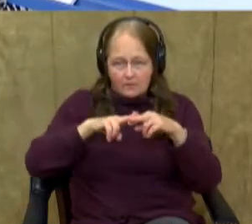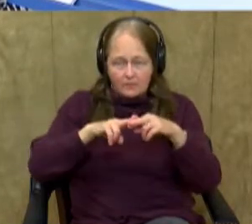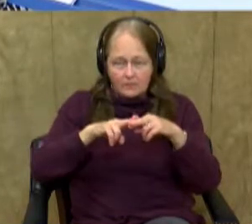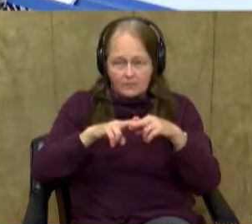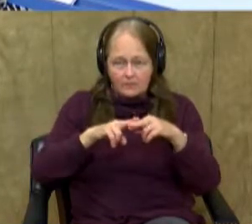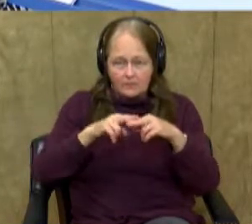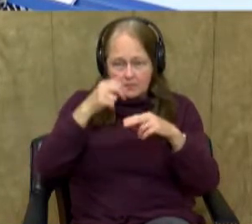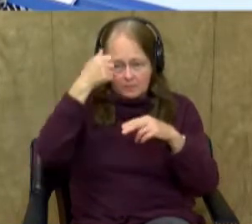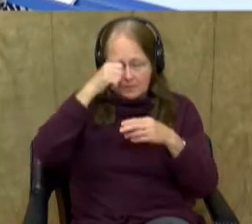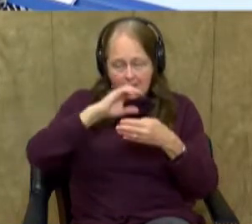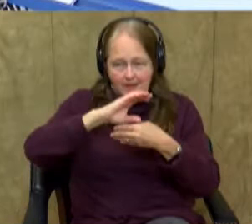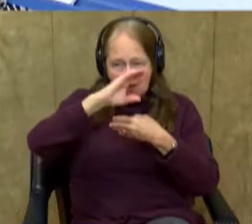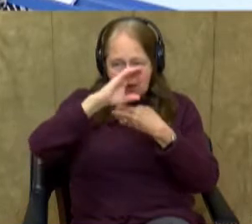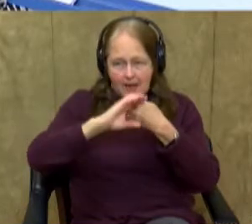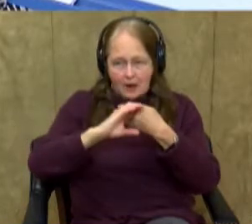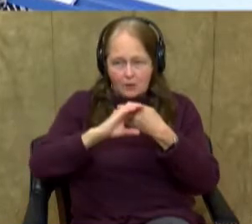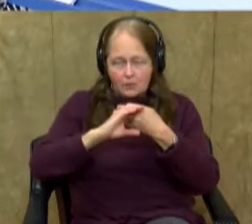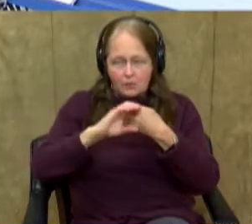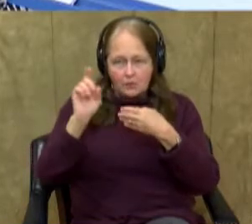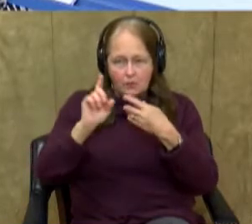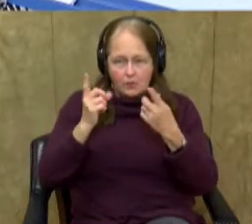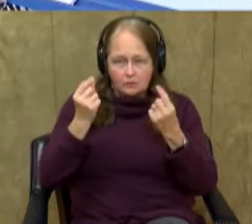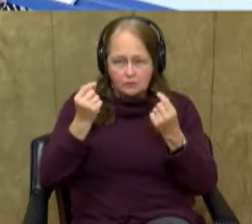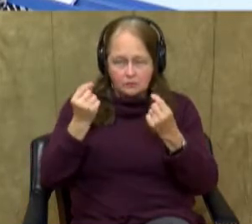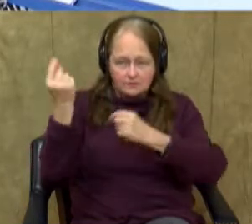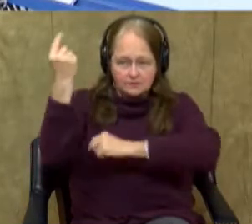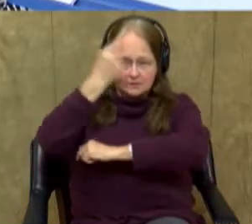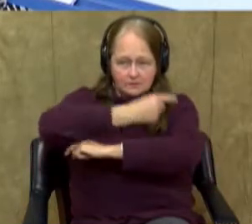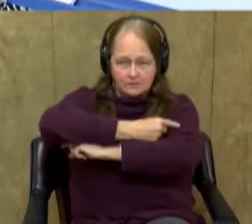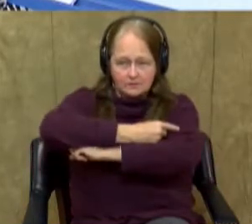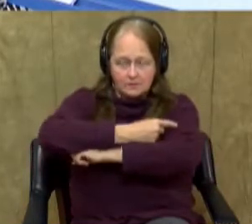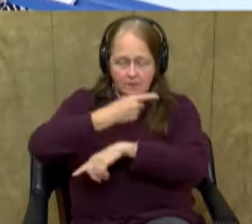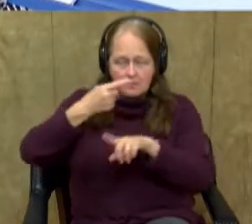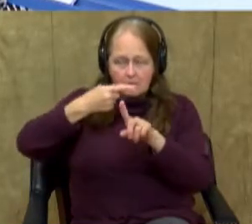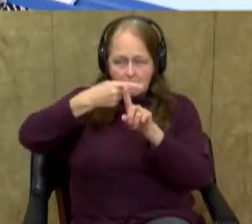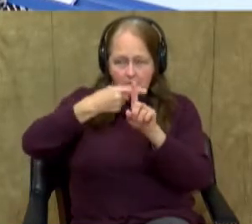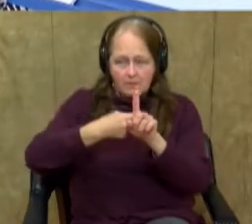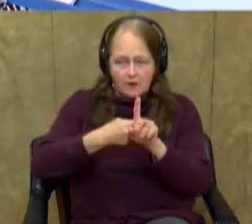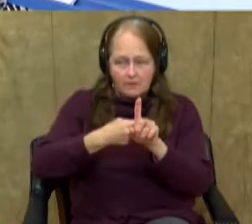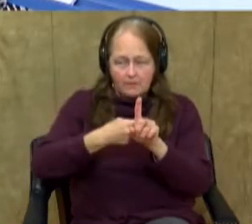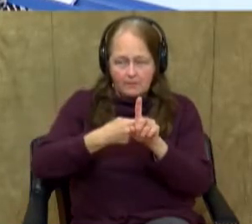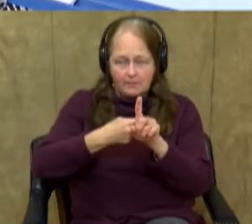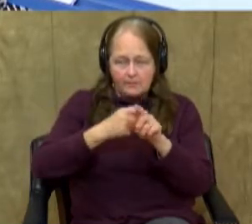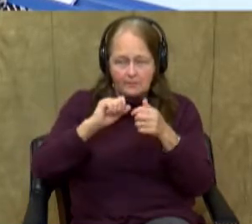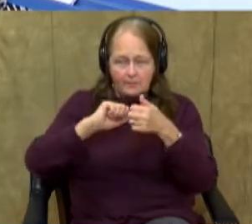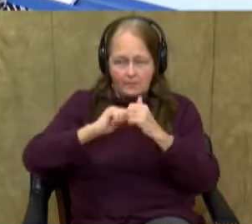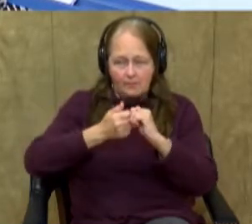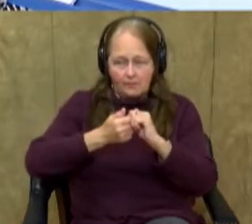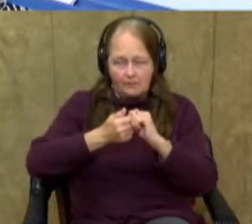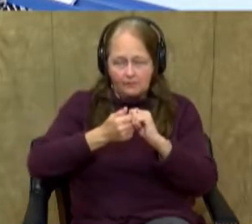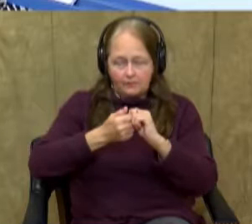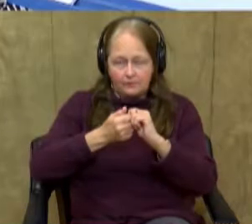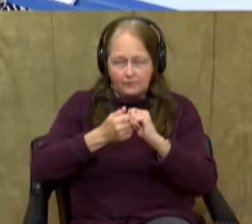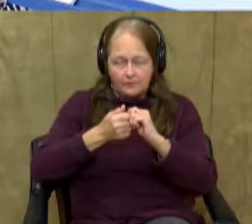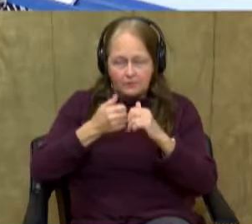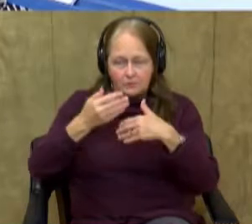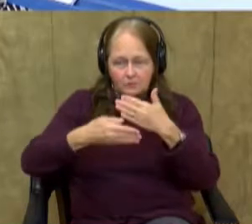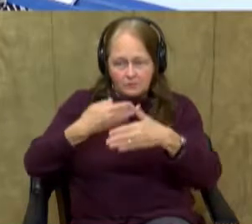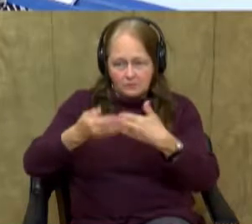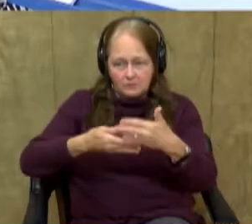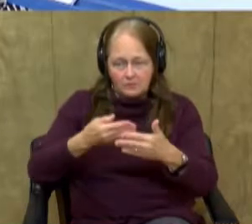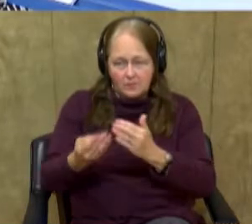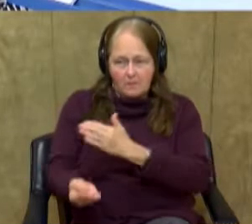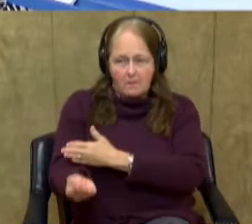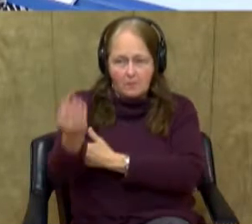with our calendar. Miss Chabot is going to tell us what today is, what month we are in, and how we're going to move along with our morning.